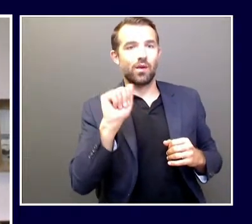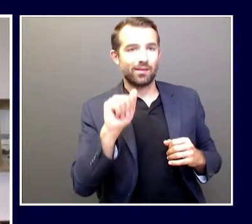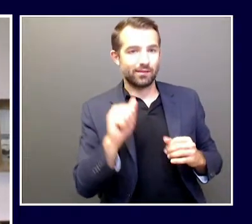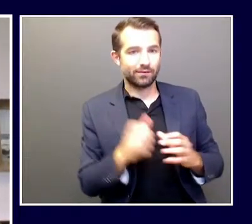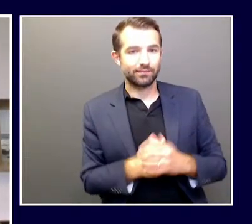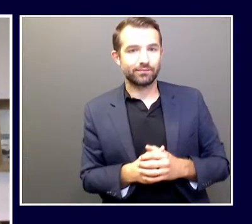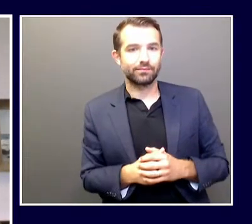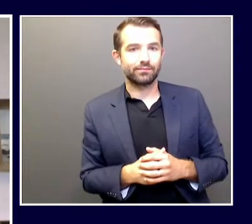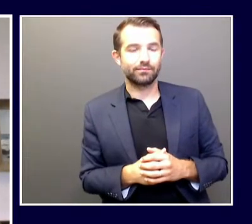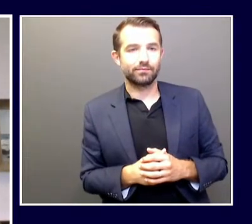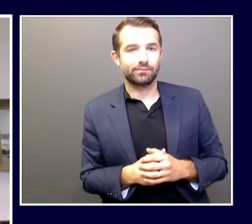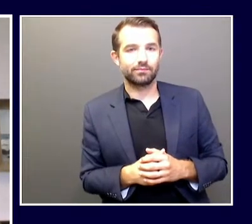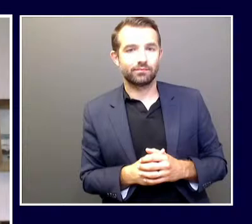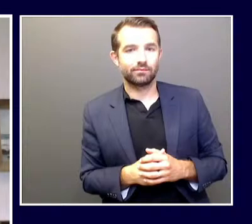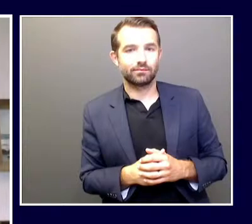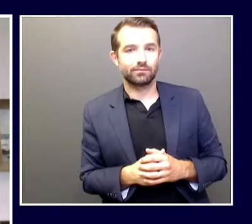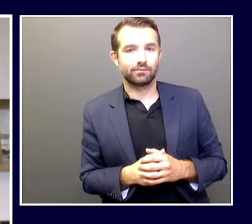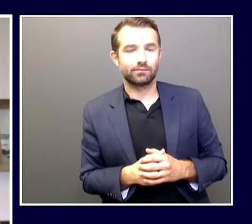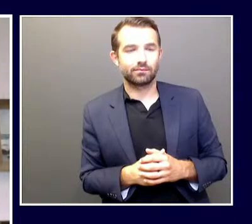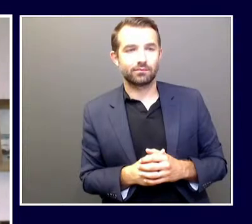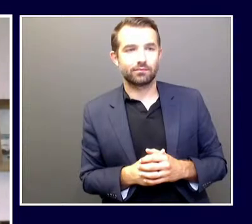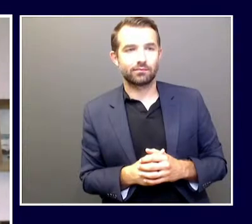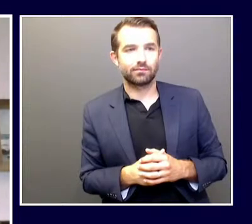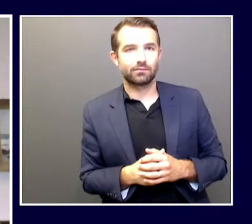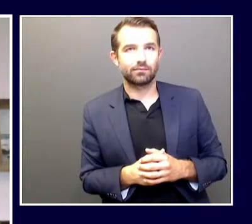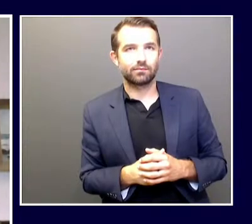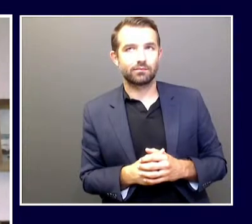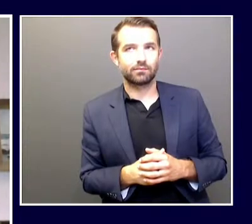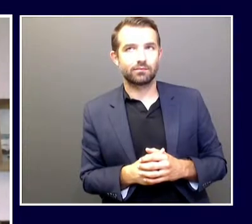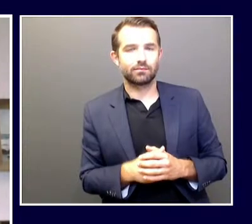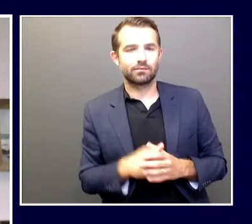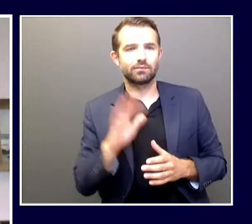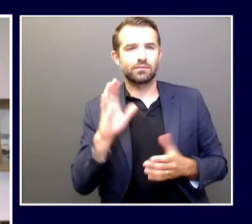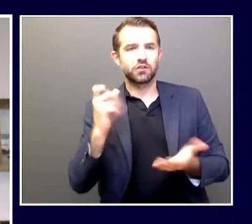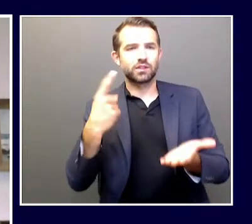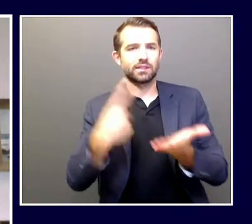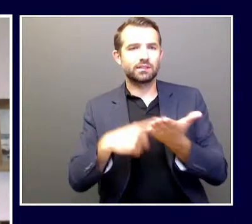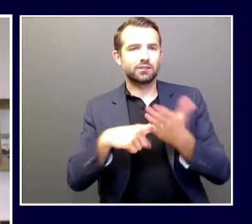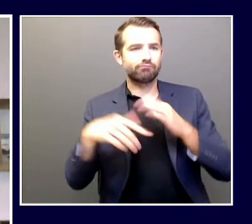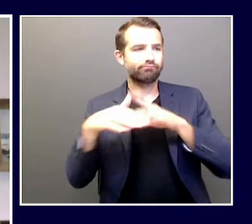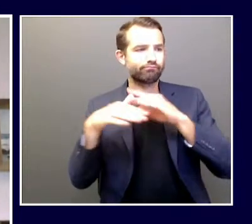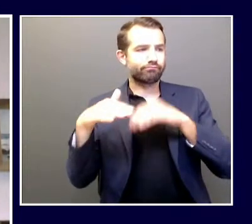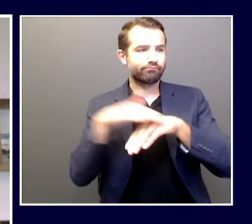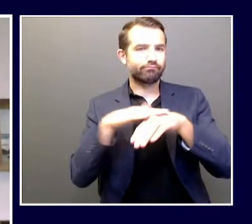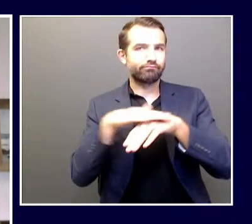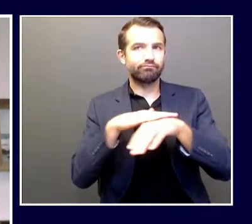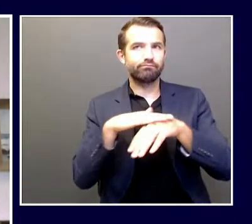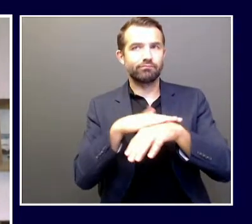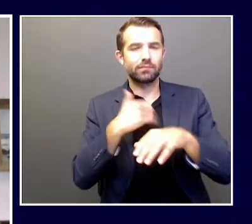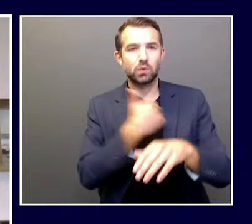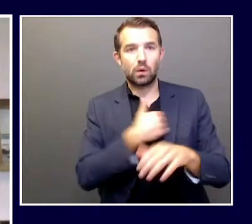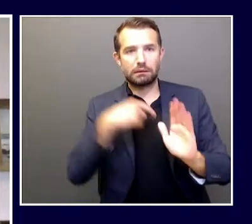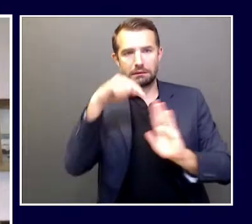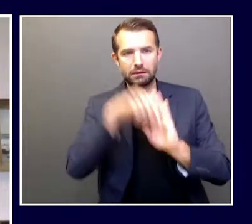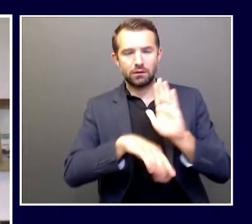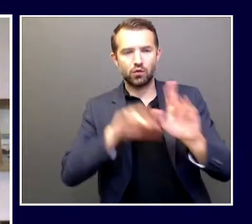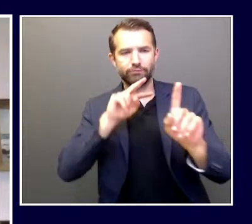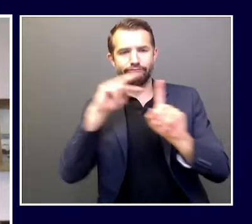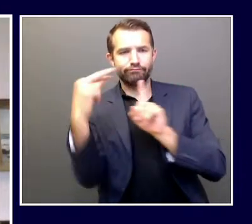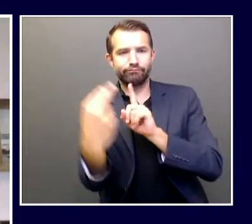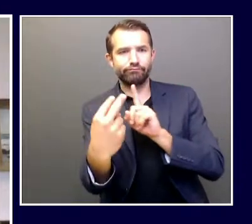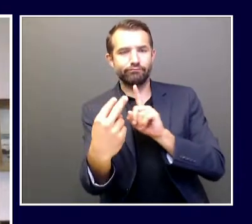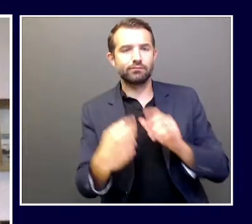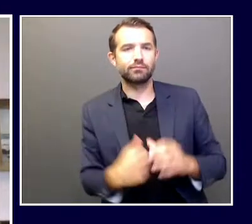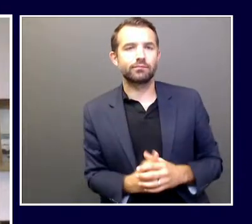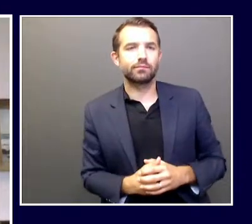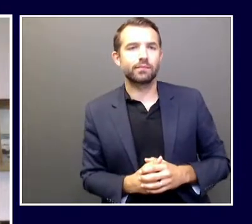Shah. You touched on this a little bit, but I was wondering if you could offer just a little bit more perspective on where we were at this point